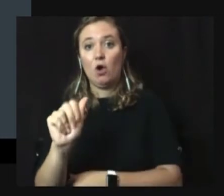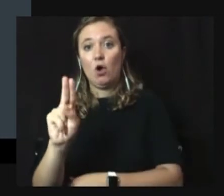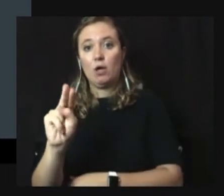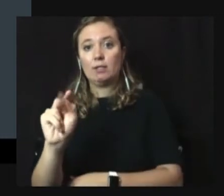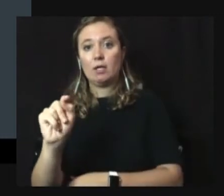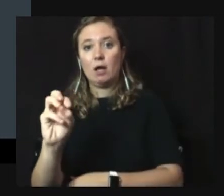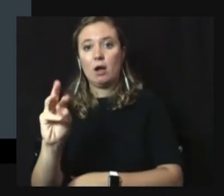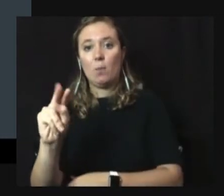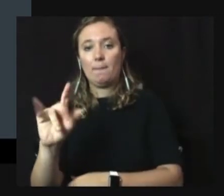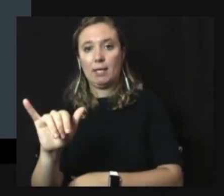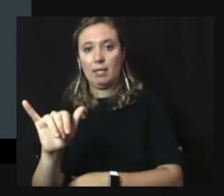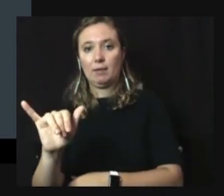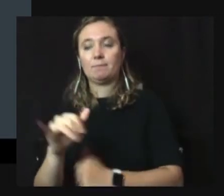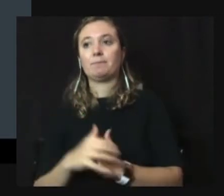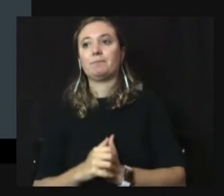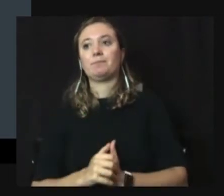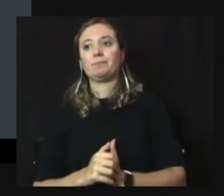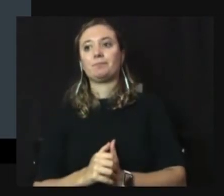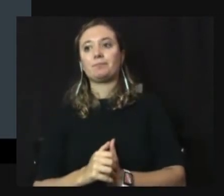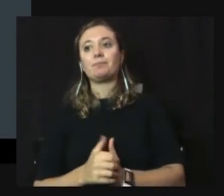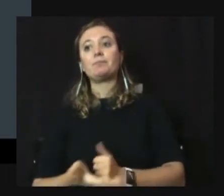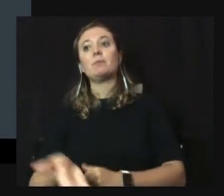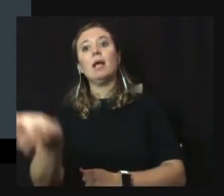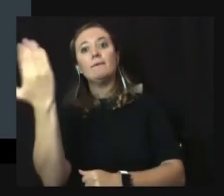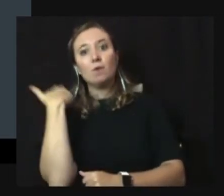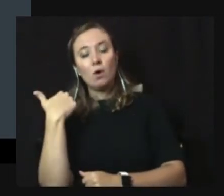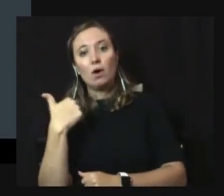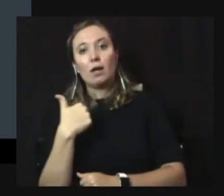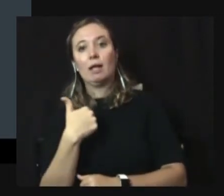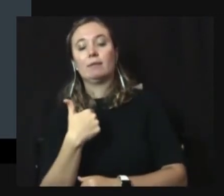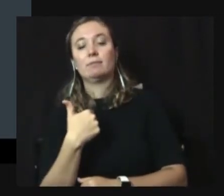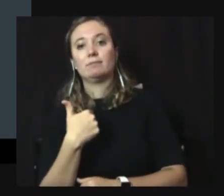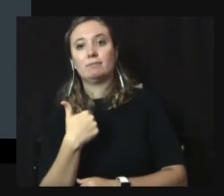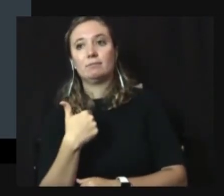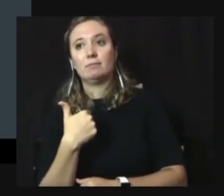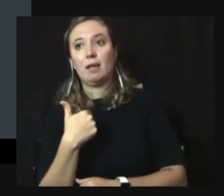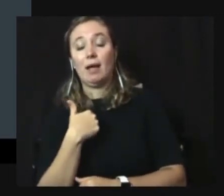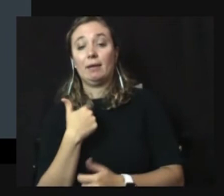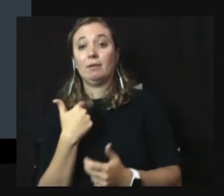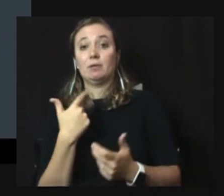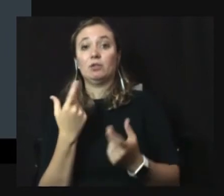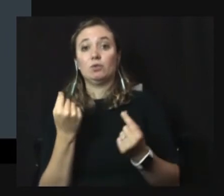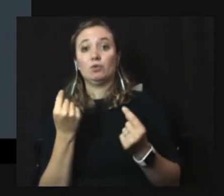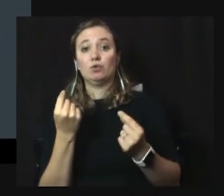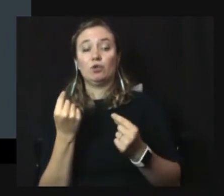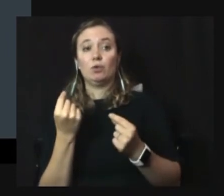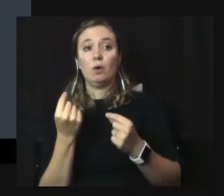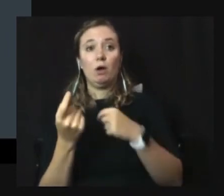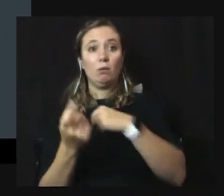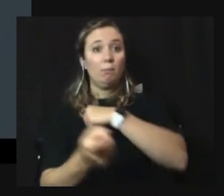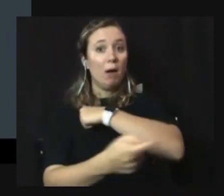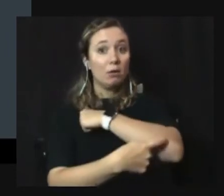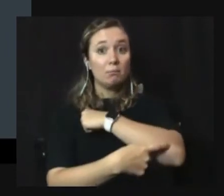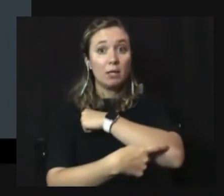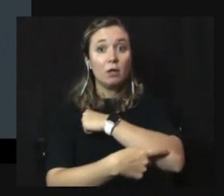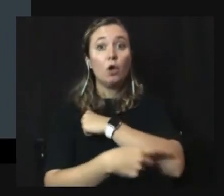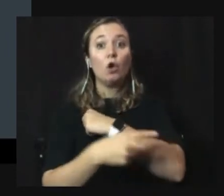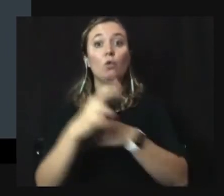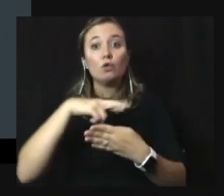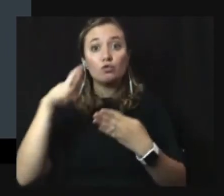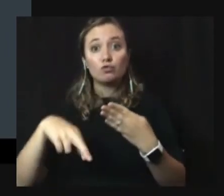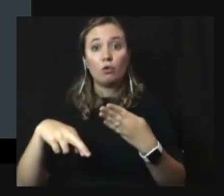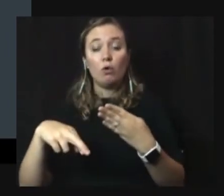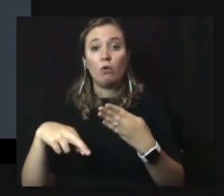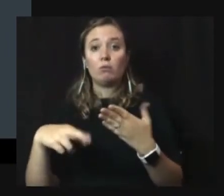Previously, the way that I learned how to parent was based on a punishment system. You do something wrong, you get in trouble, and you